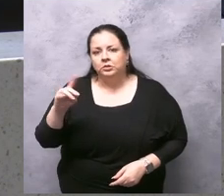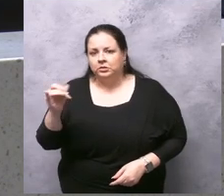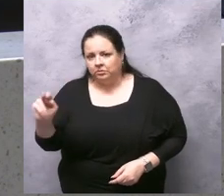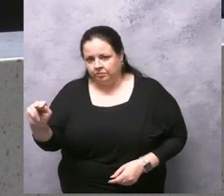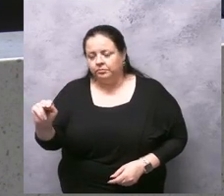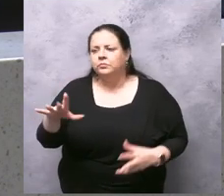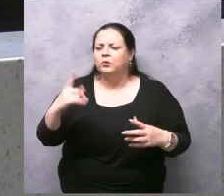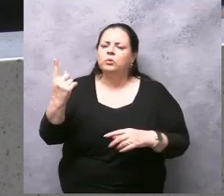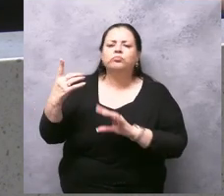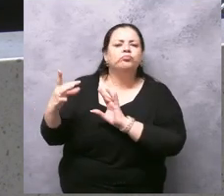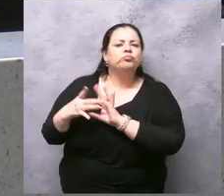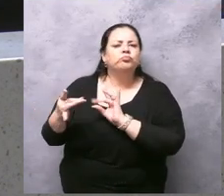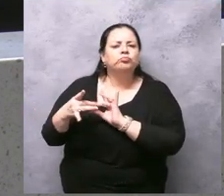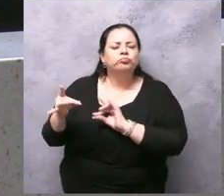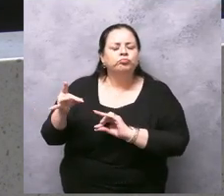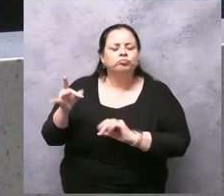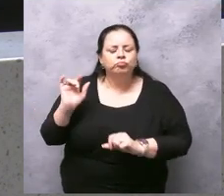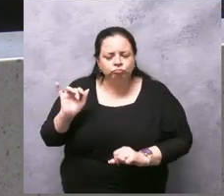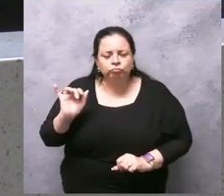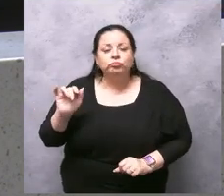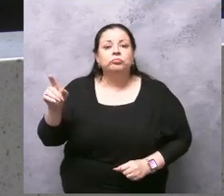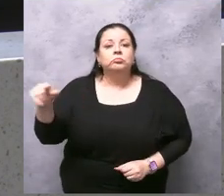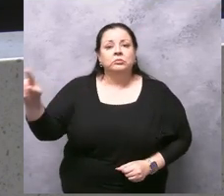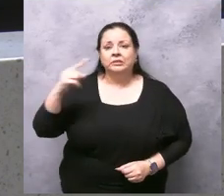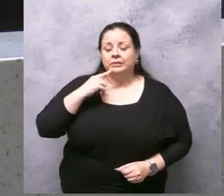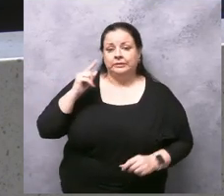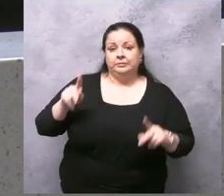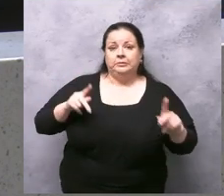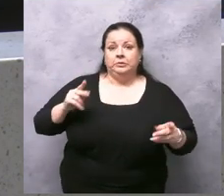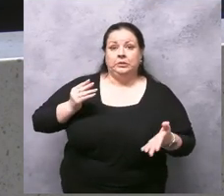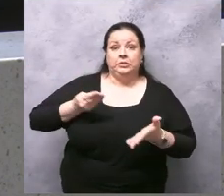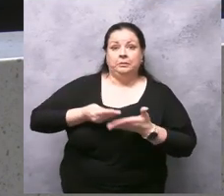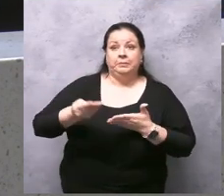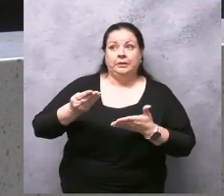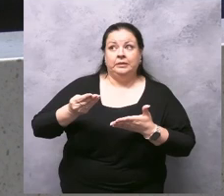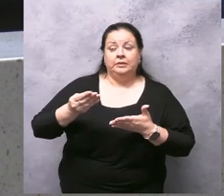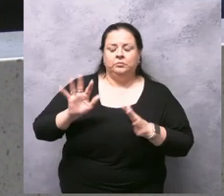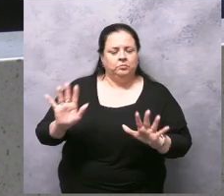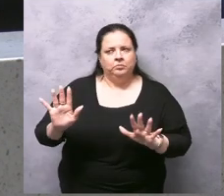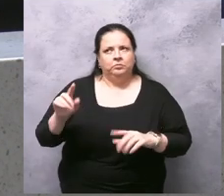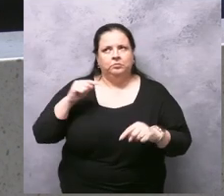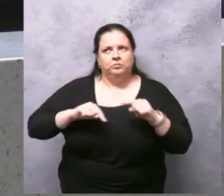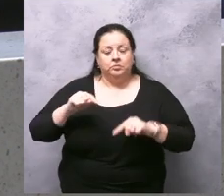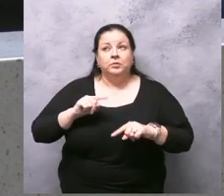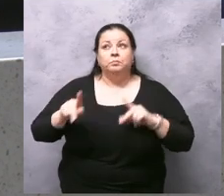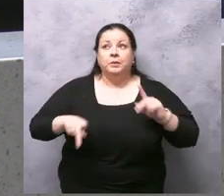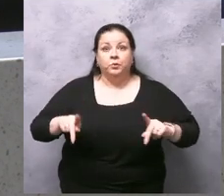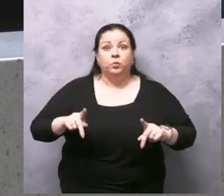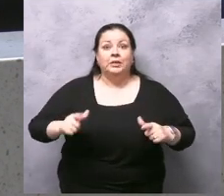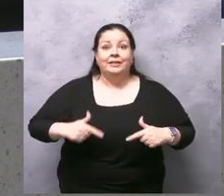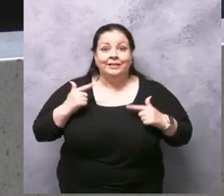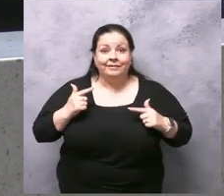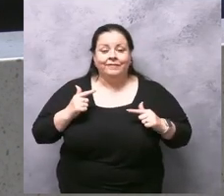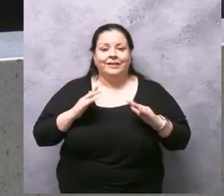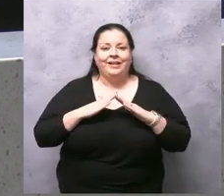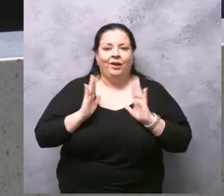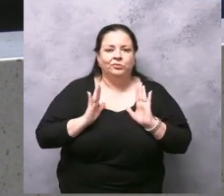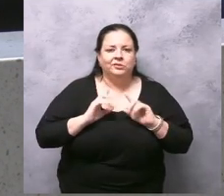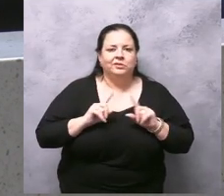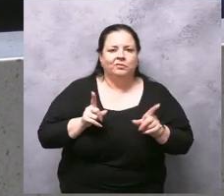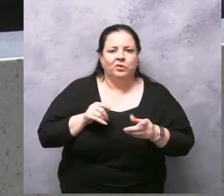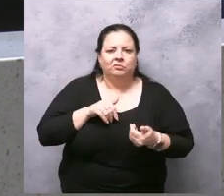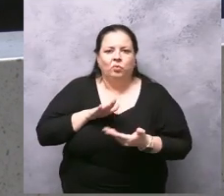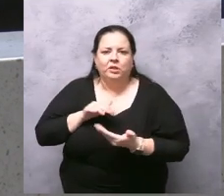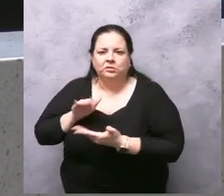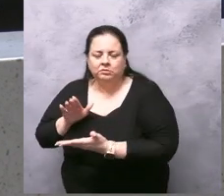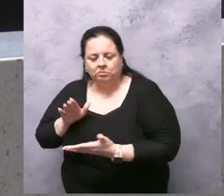one of the comments were that people were people were living in houses through different means, where